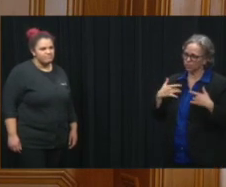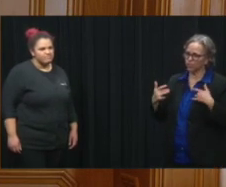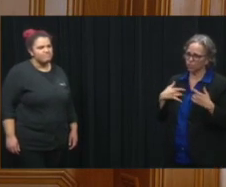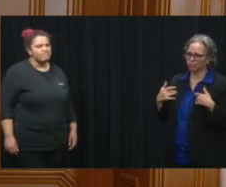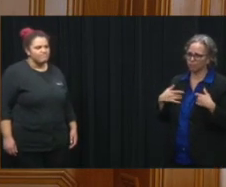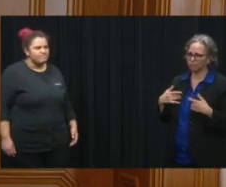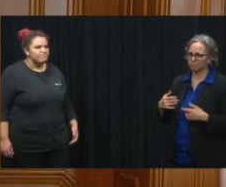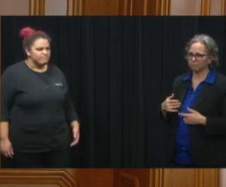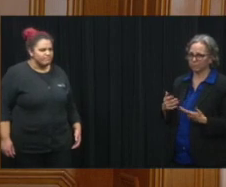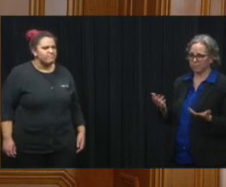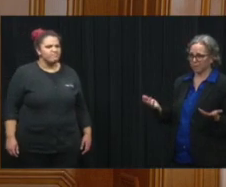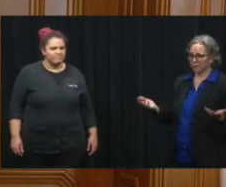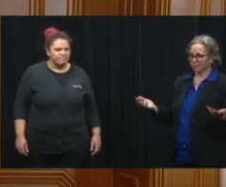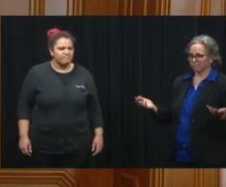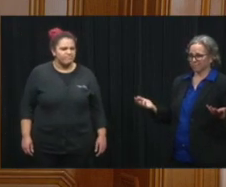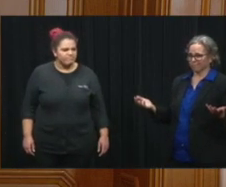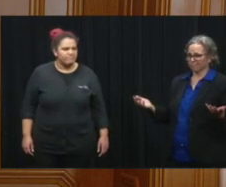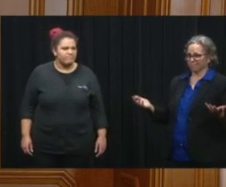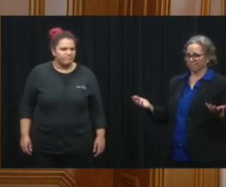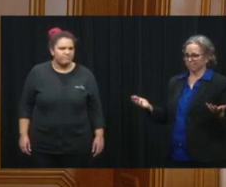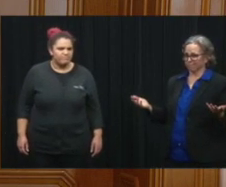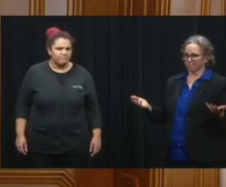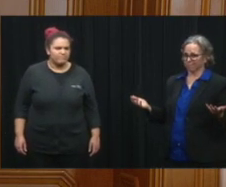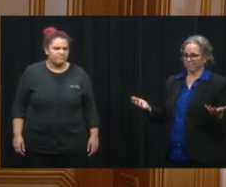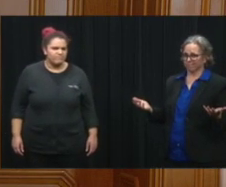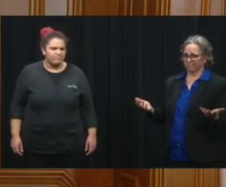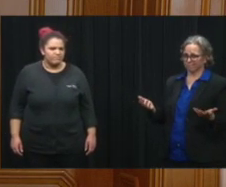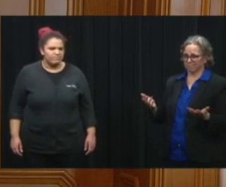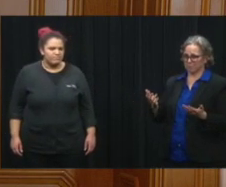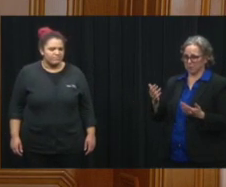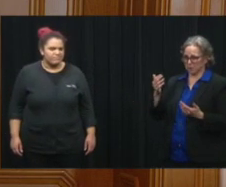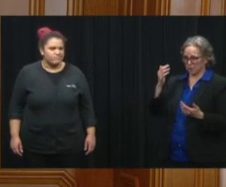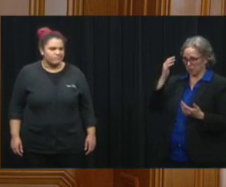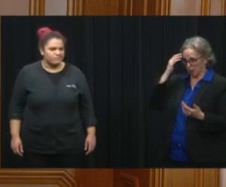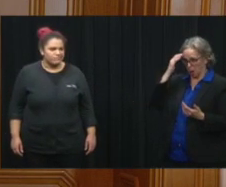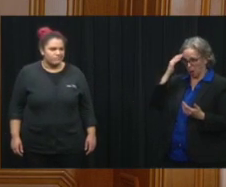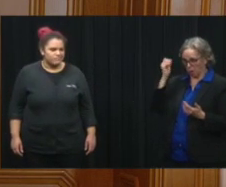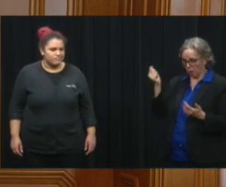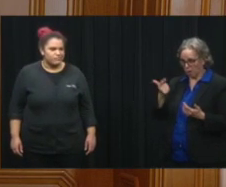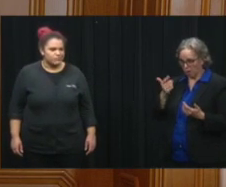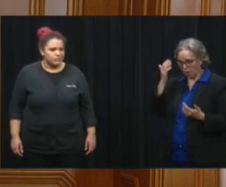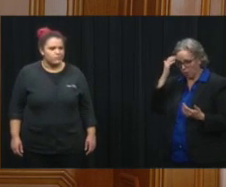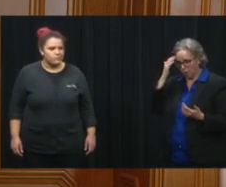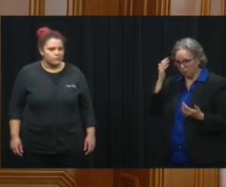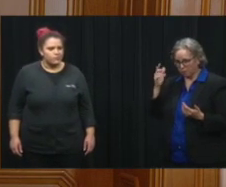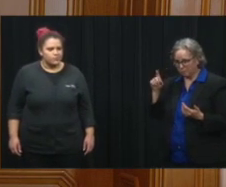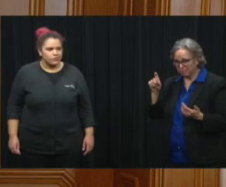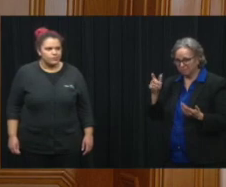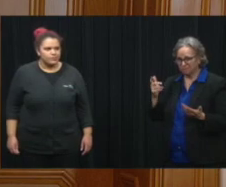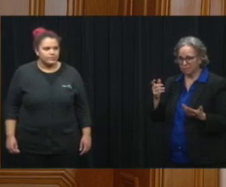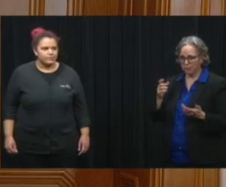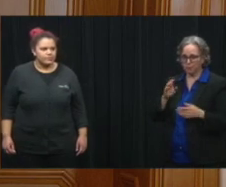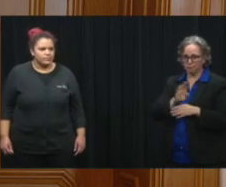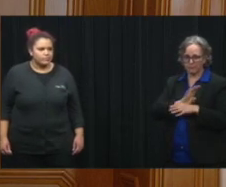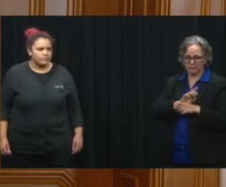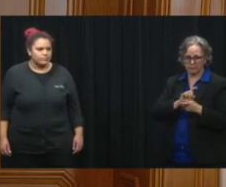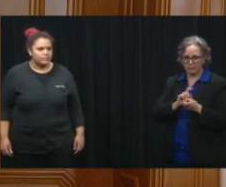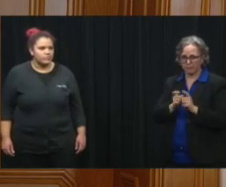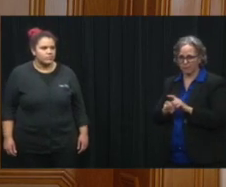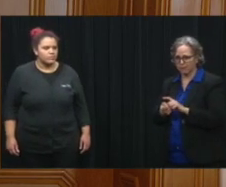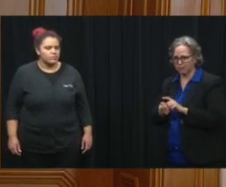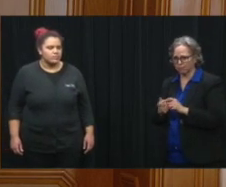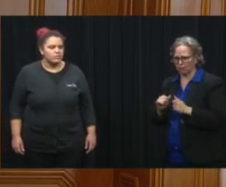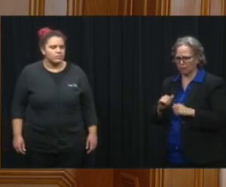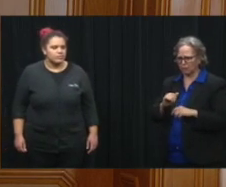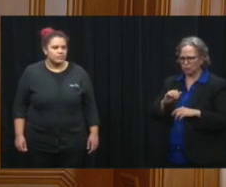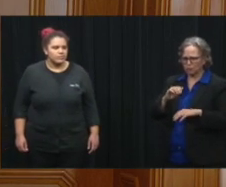that there's, everybody is aware of it, and I know businesses that are doing this now are taking actions to